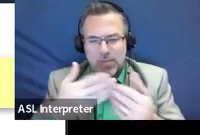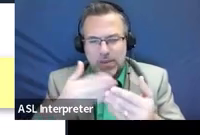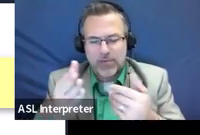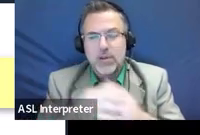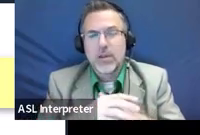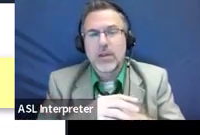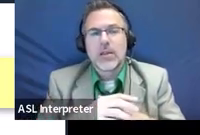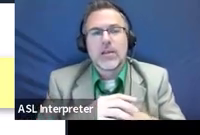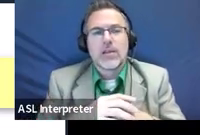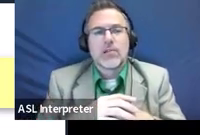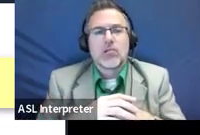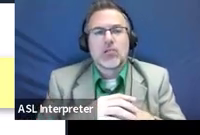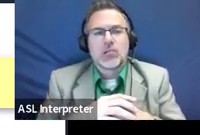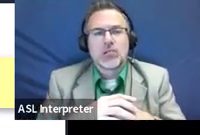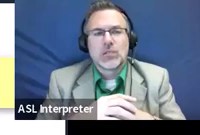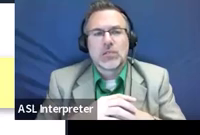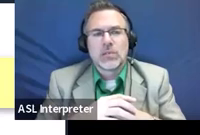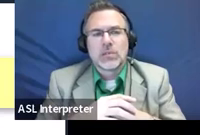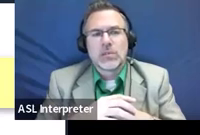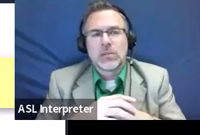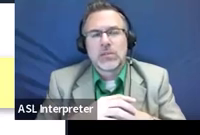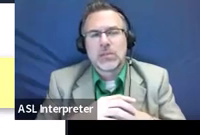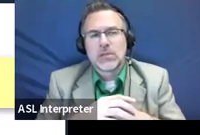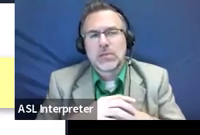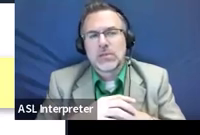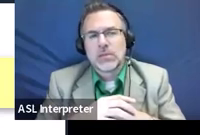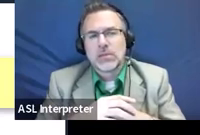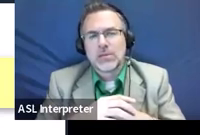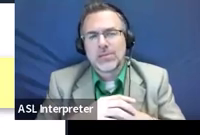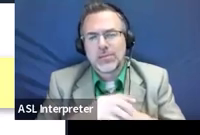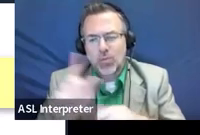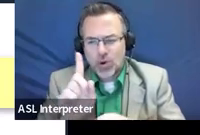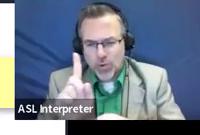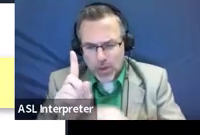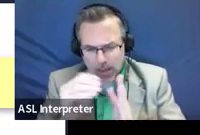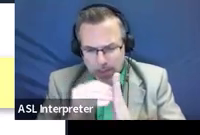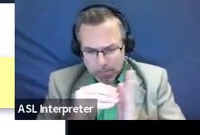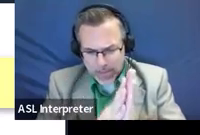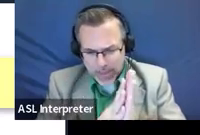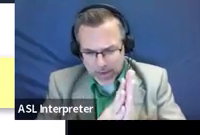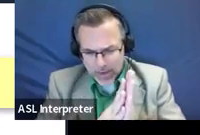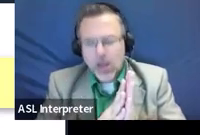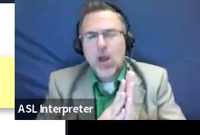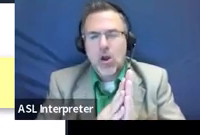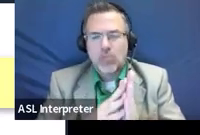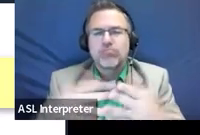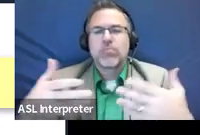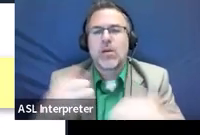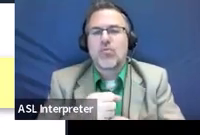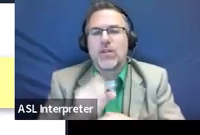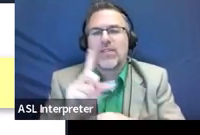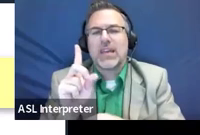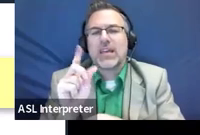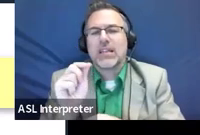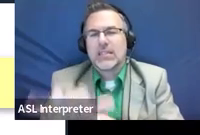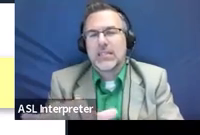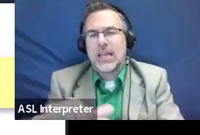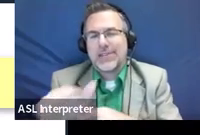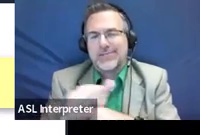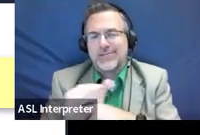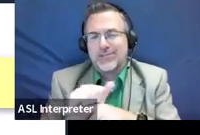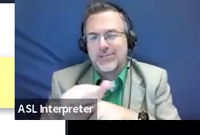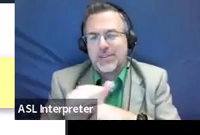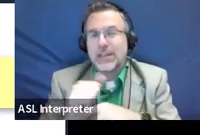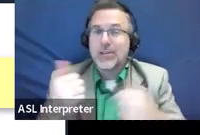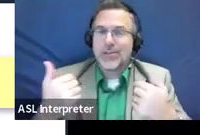that is in, where do I put that? Oh, I think it's in our abbreviated day training. We do have one, a training